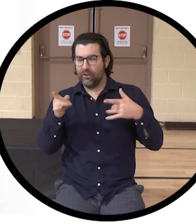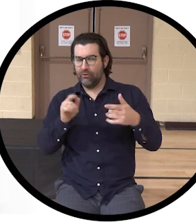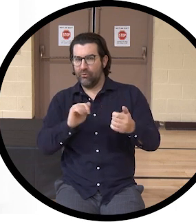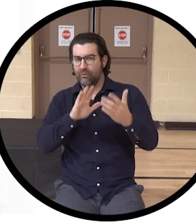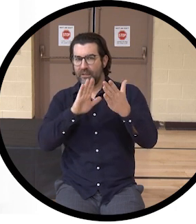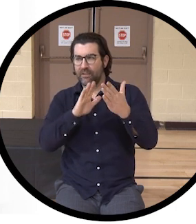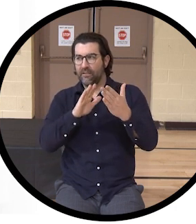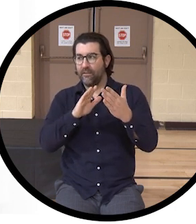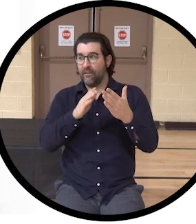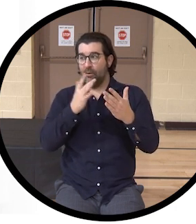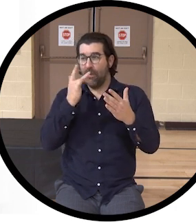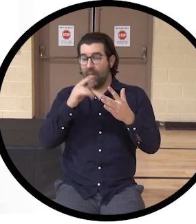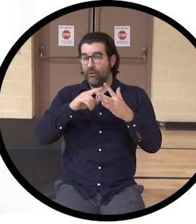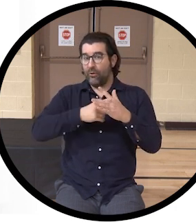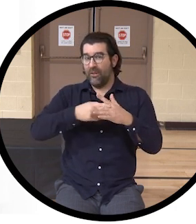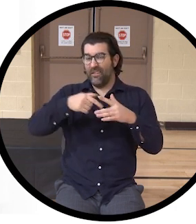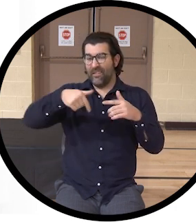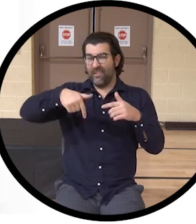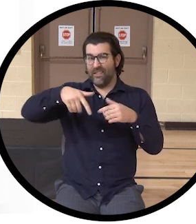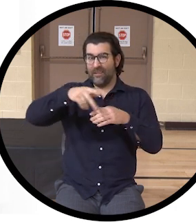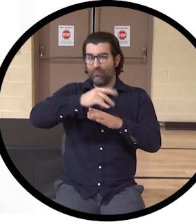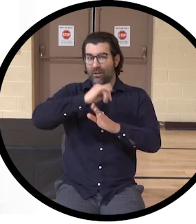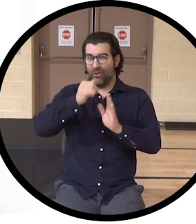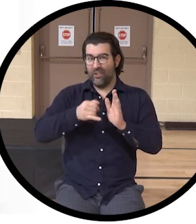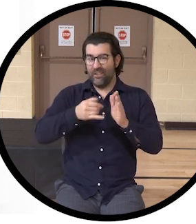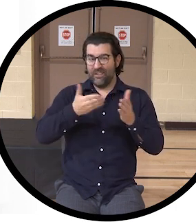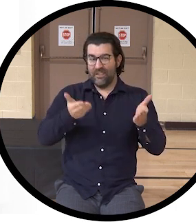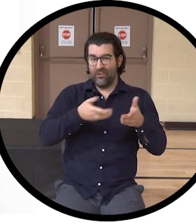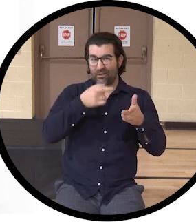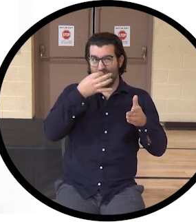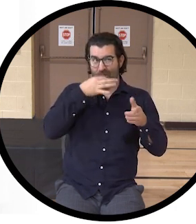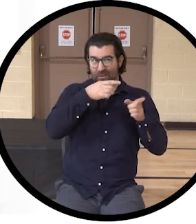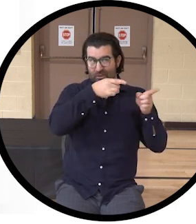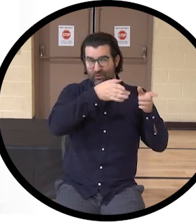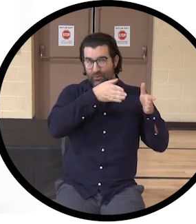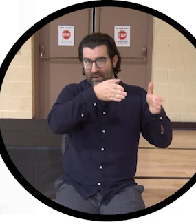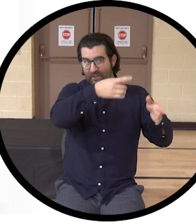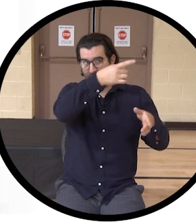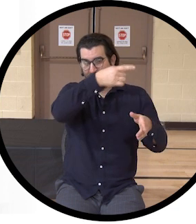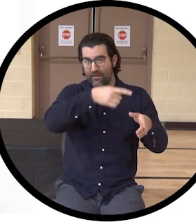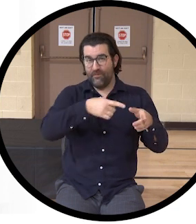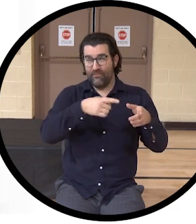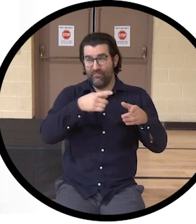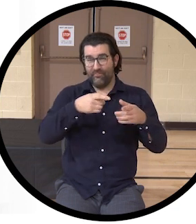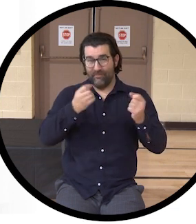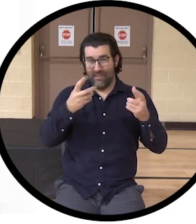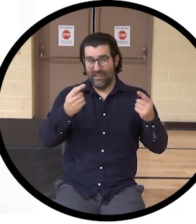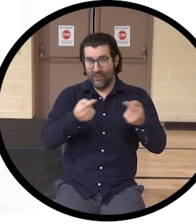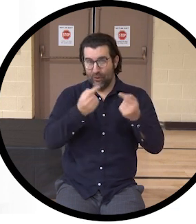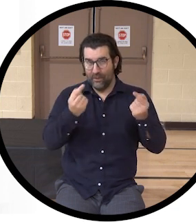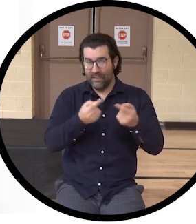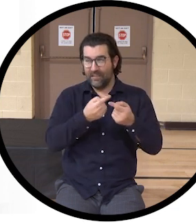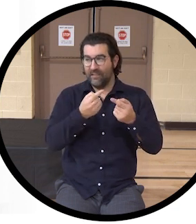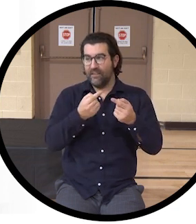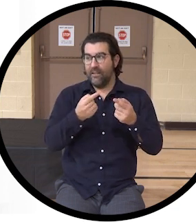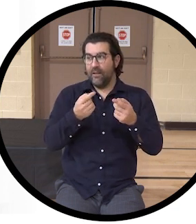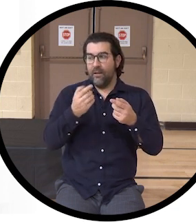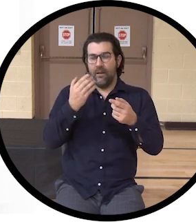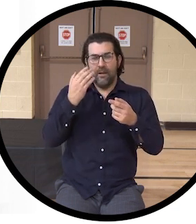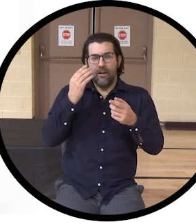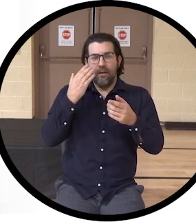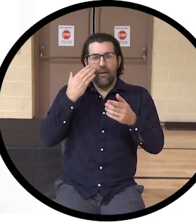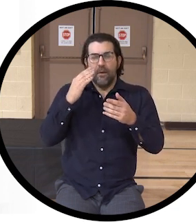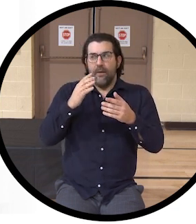with projects like Stanton Avenue, which are on the high injury network. Fortunately, we know that things like slowing people down,